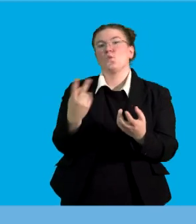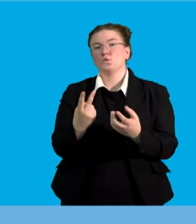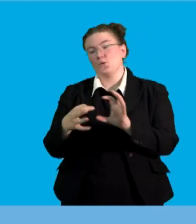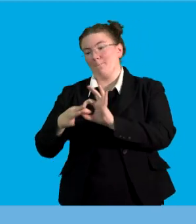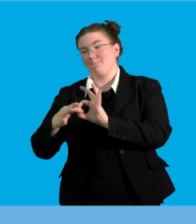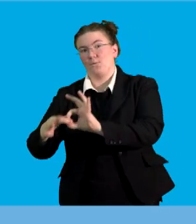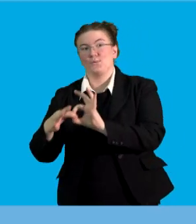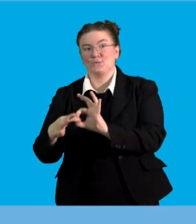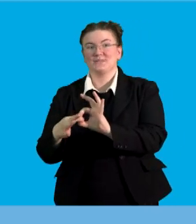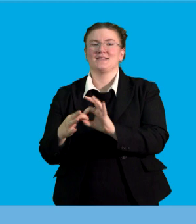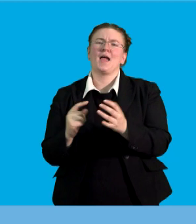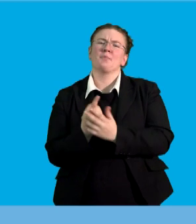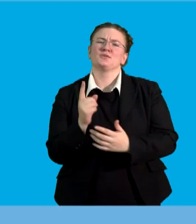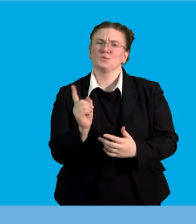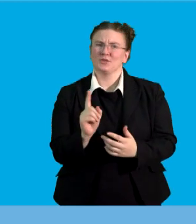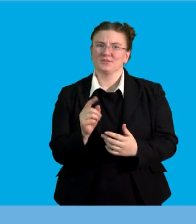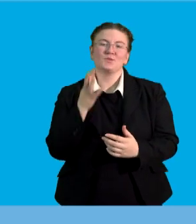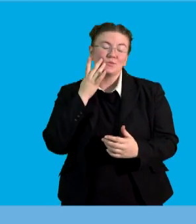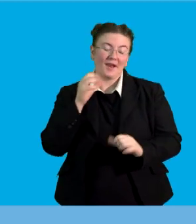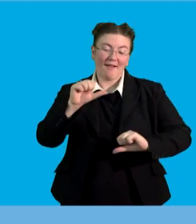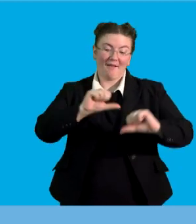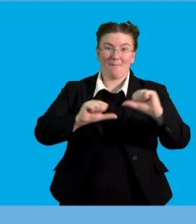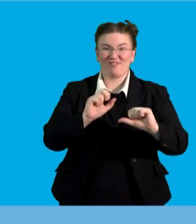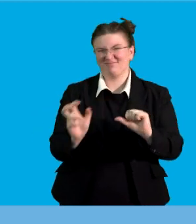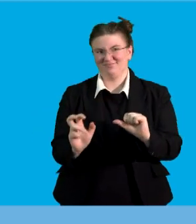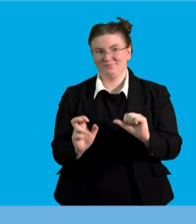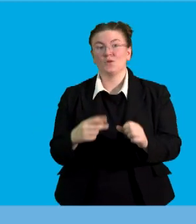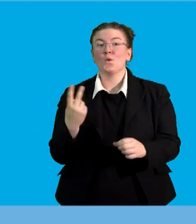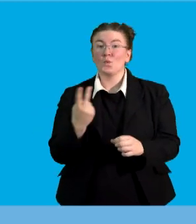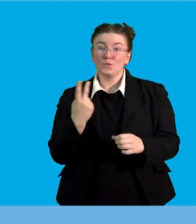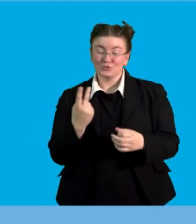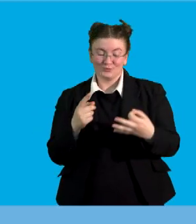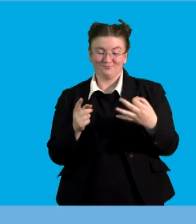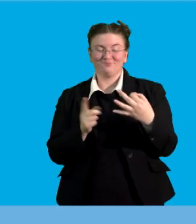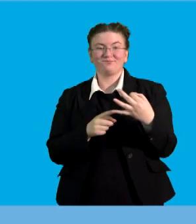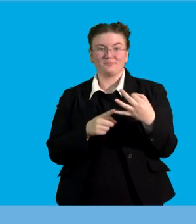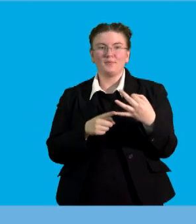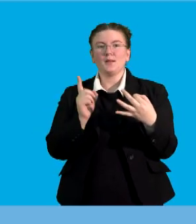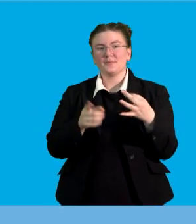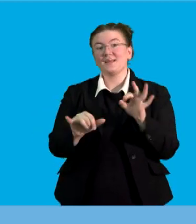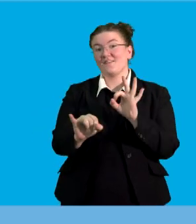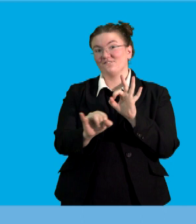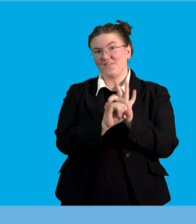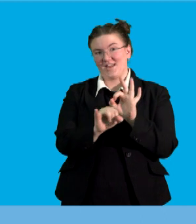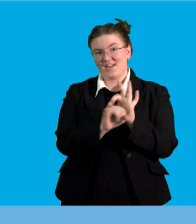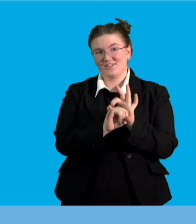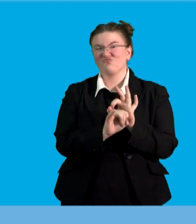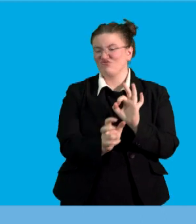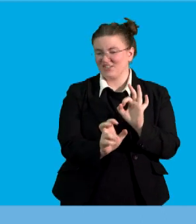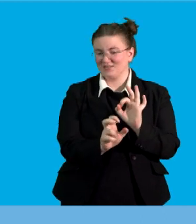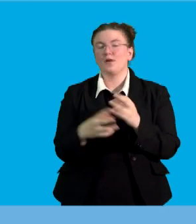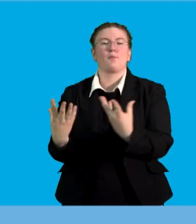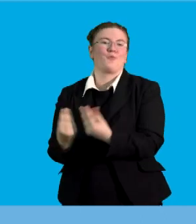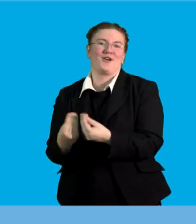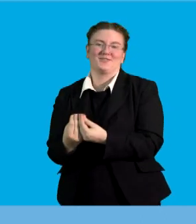during a chemical reaction. Furthermore, by the end of this lesson, you should be able to identify the reactants and products